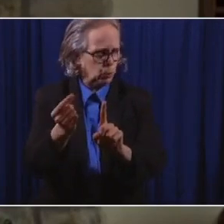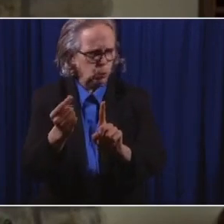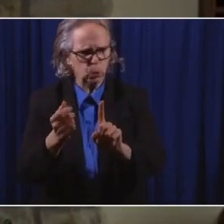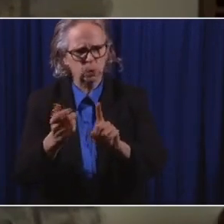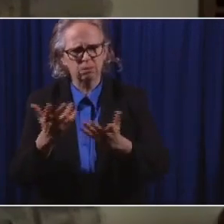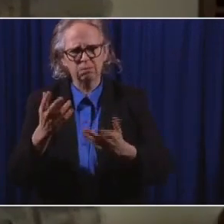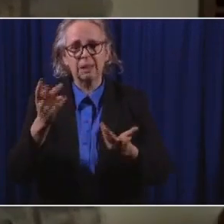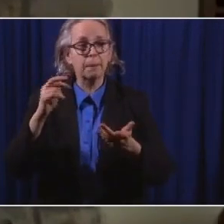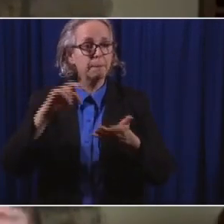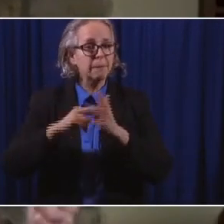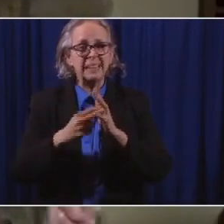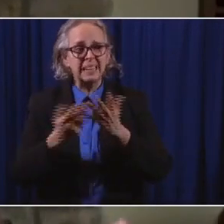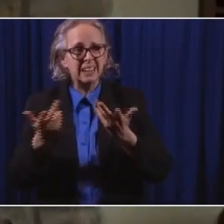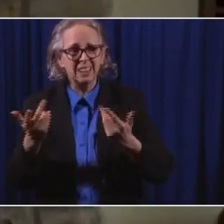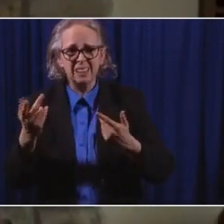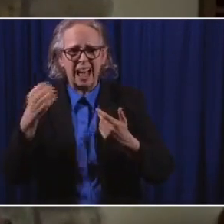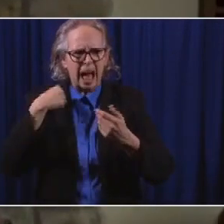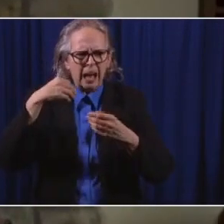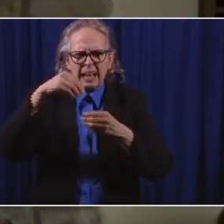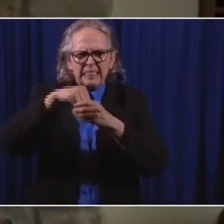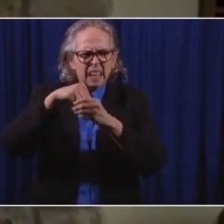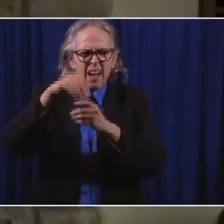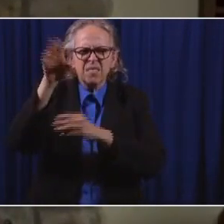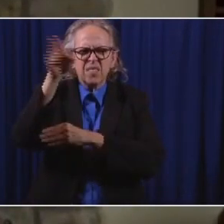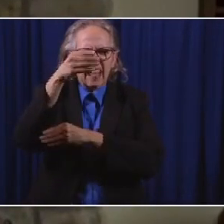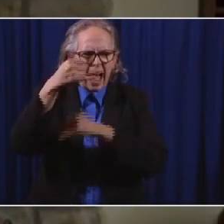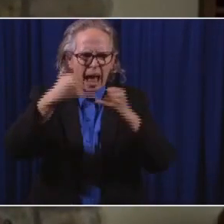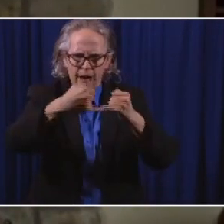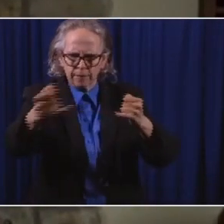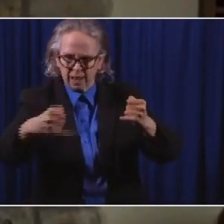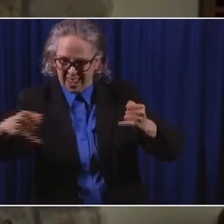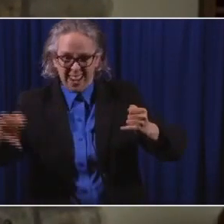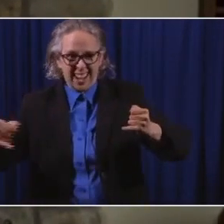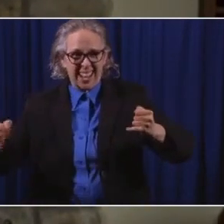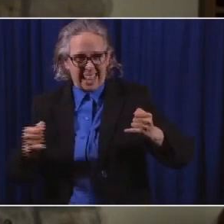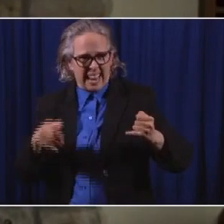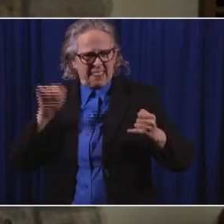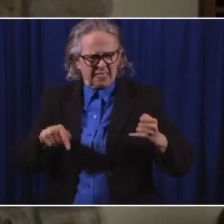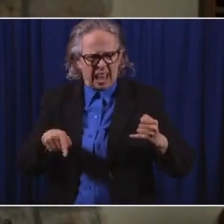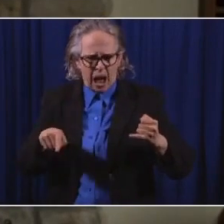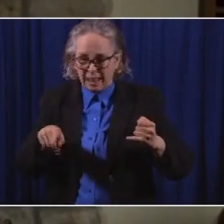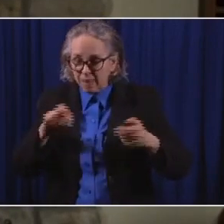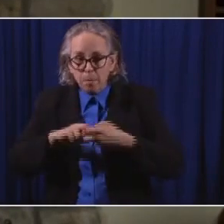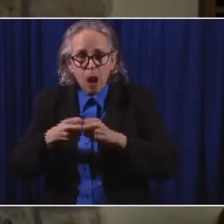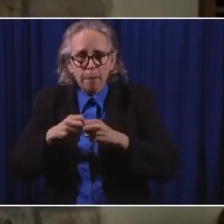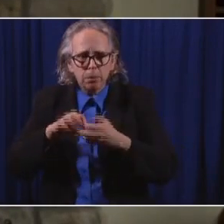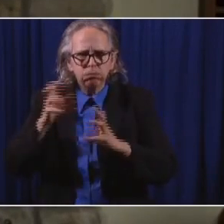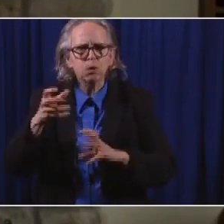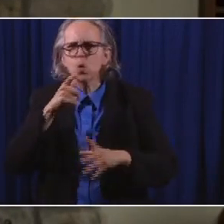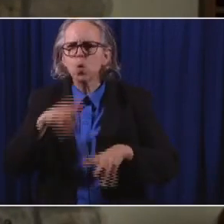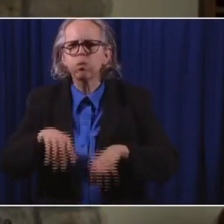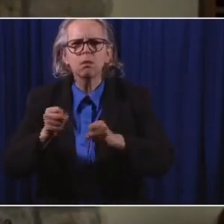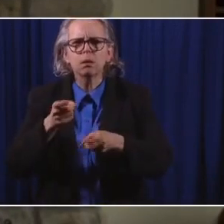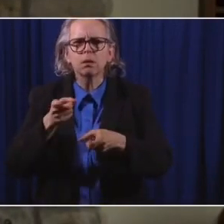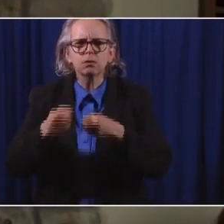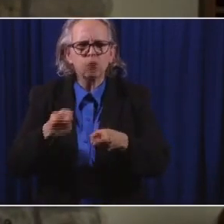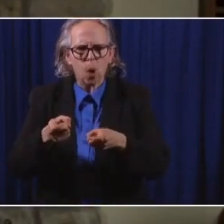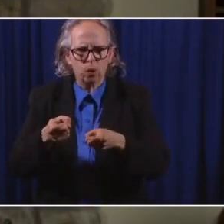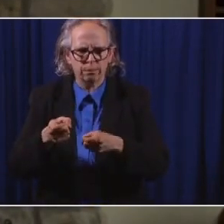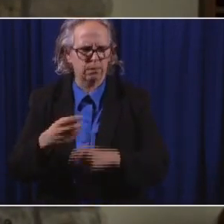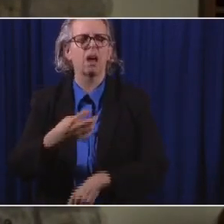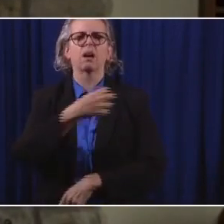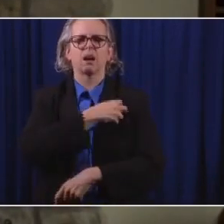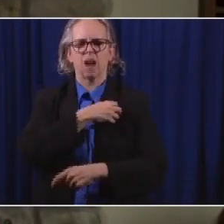If there's something outside the flag area, then of course depending on where that is, if it's out in the county, then it's the sheriff, and if it's in